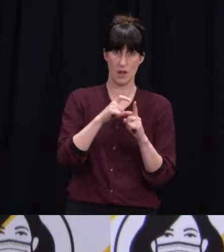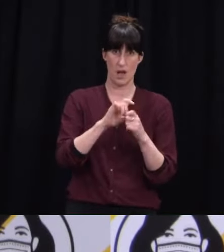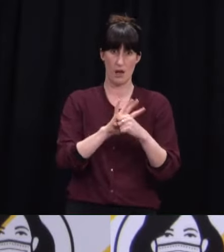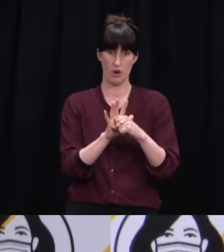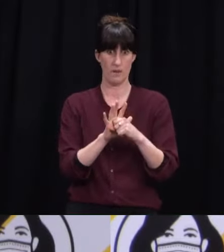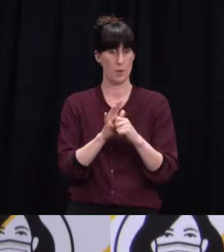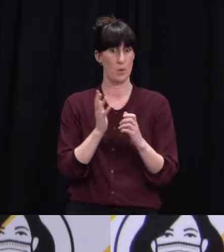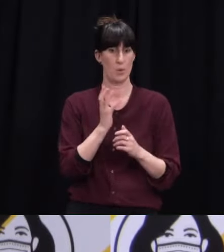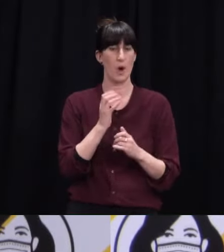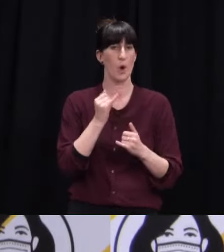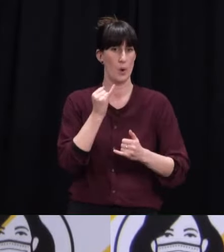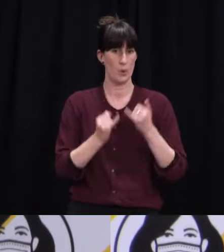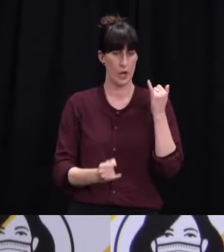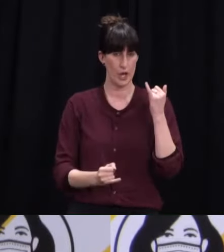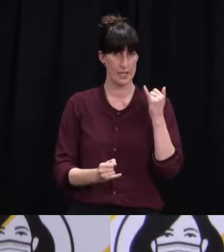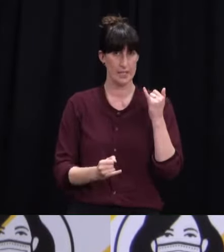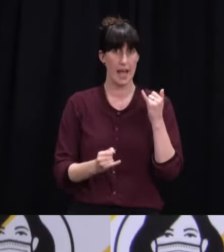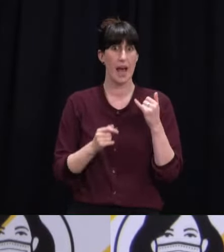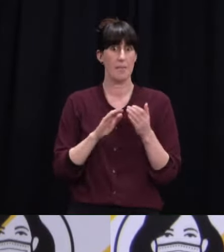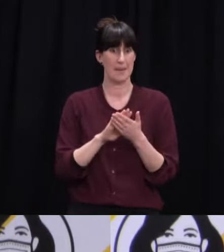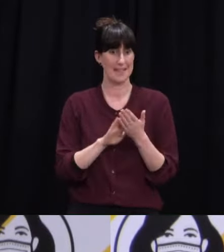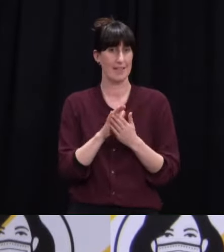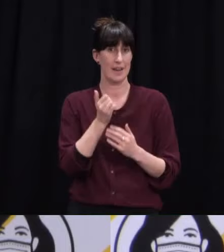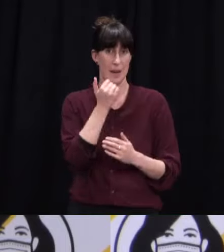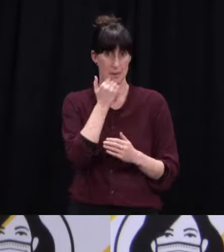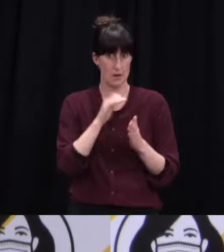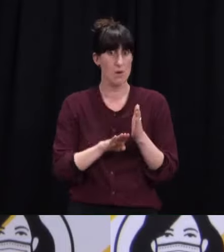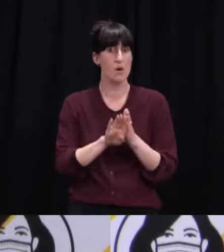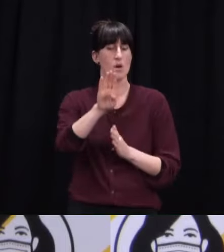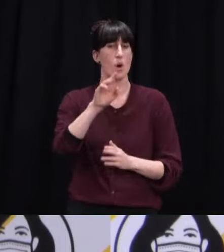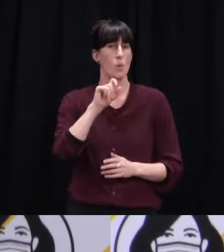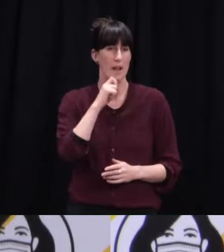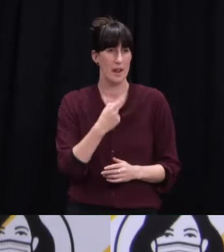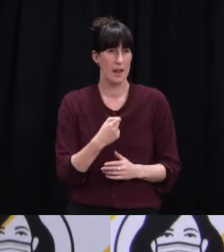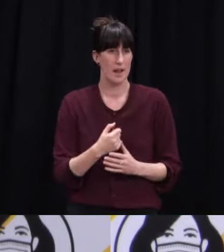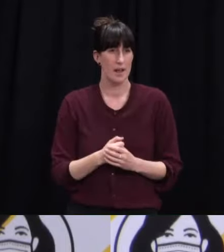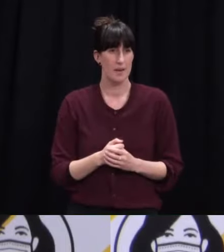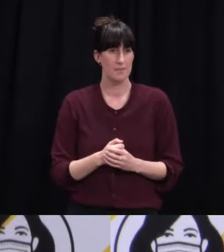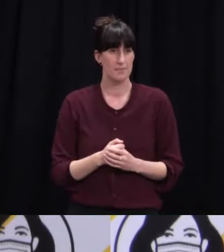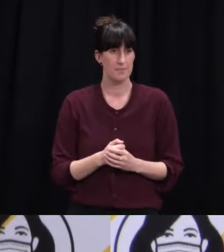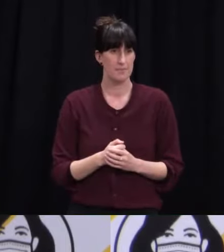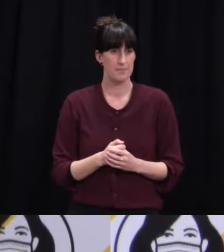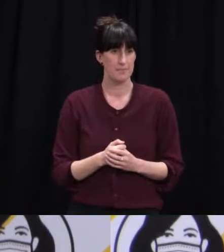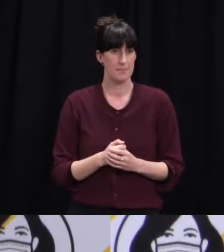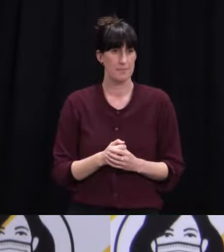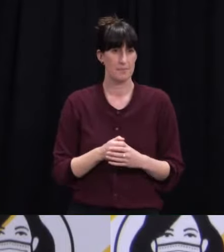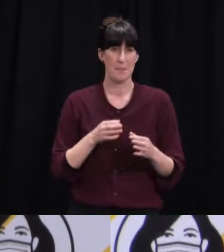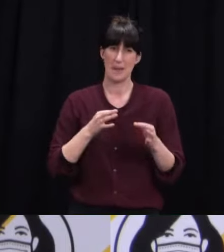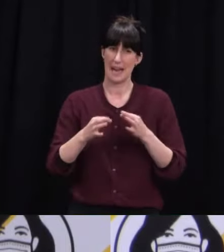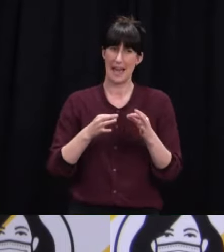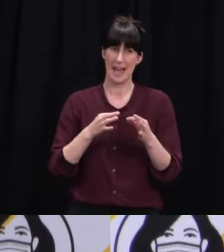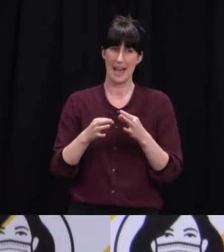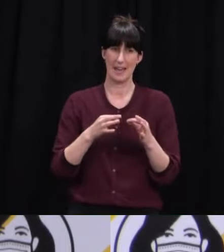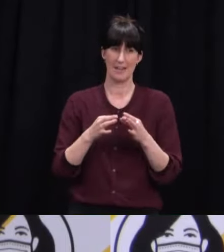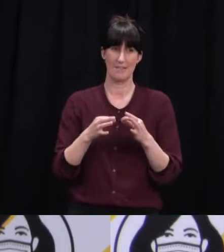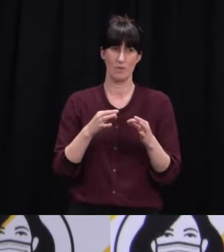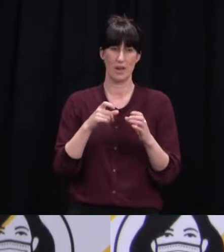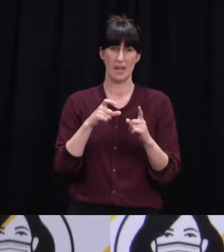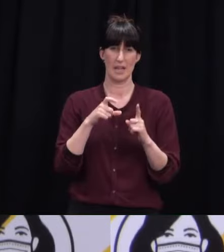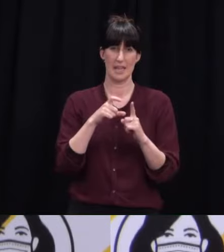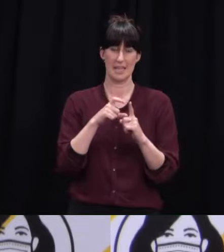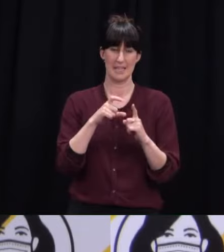size of the August outbreak. Were you implying that the preparations for Delta didn't entertain an outbreak that had this many contacts and this many locations of